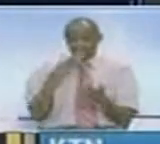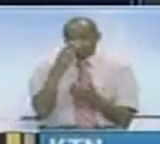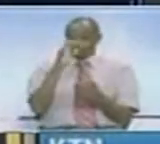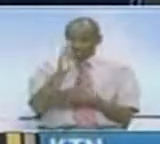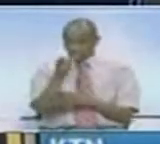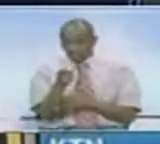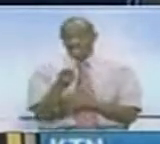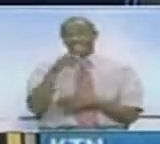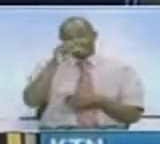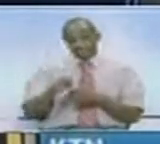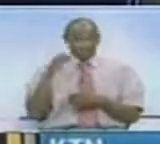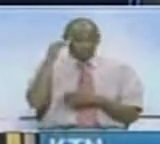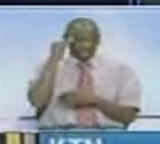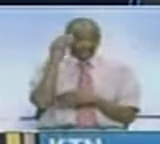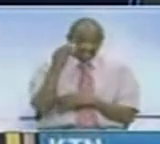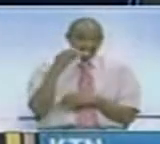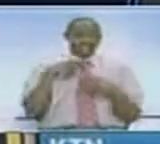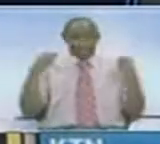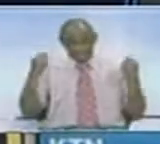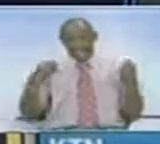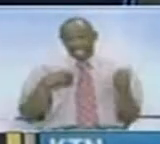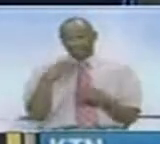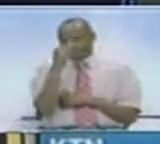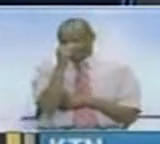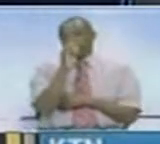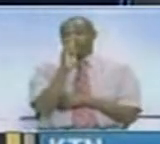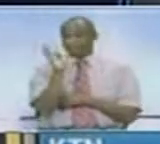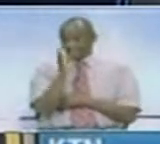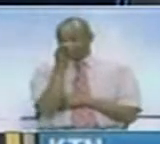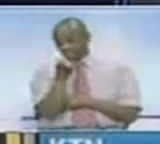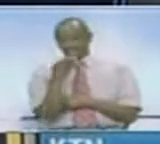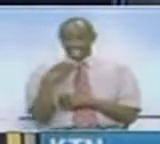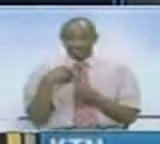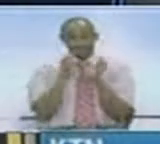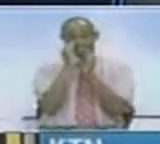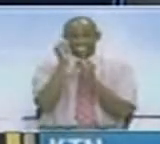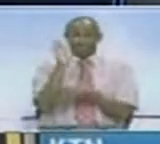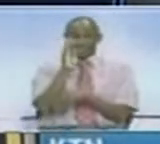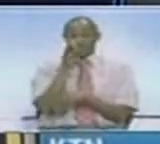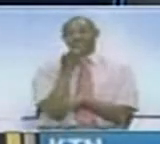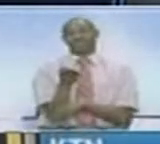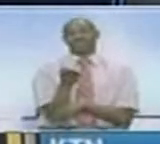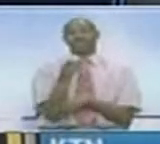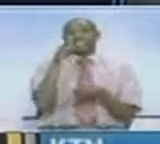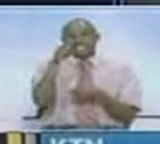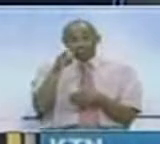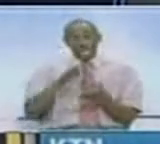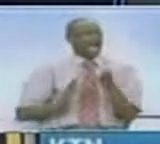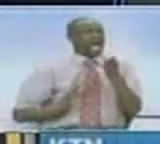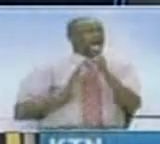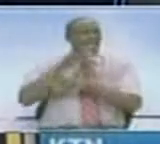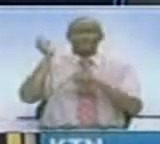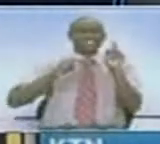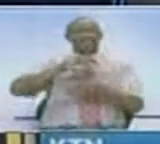South Korea and Japan, cost about $5 billion. You combine all that, comes to about $15 billion. This is much more